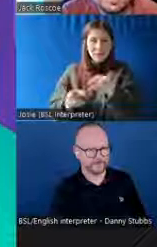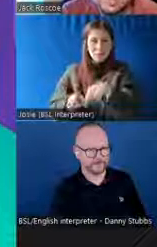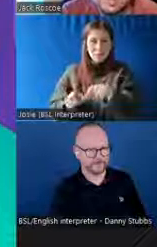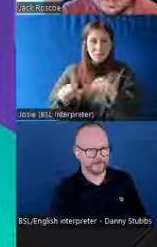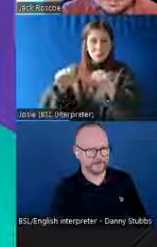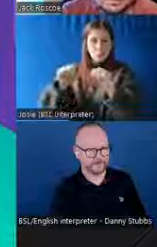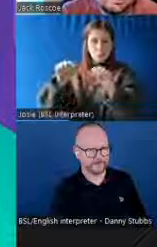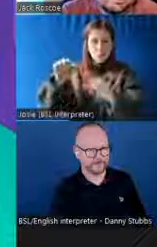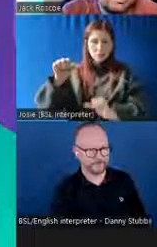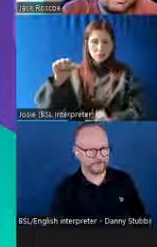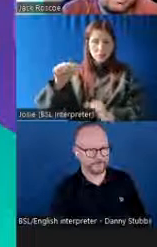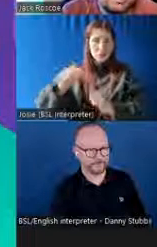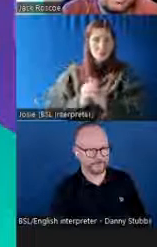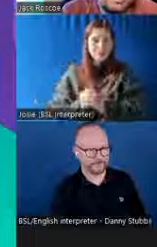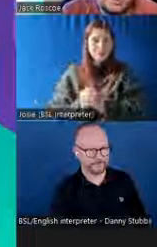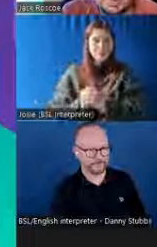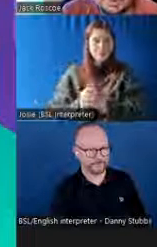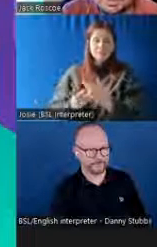visitor counting,